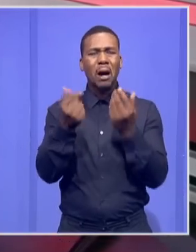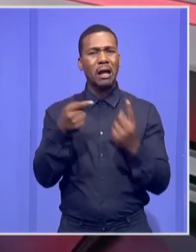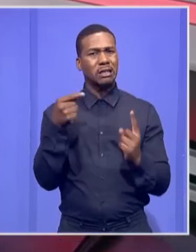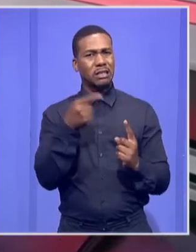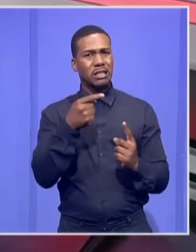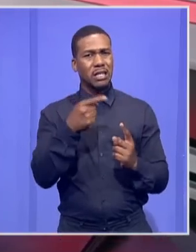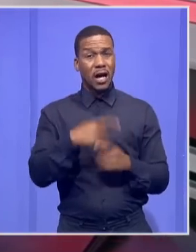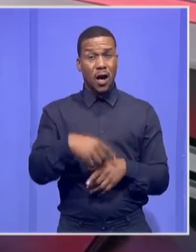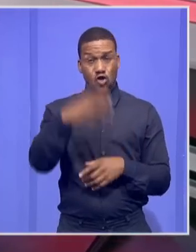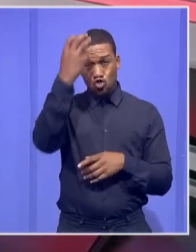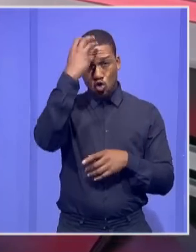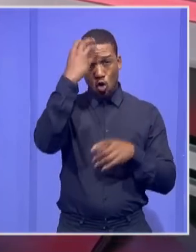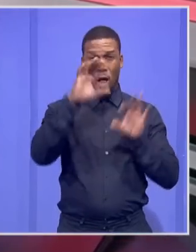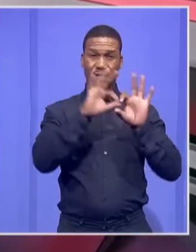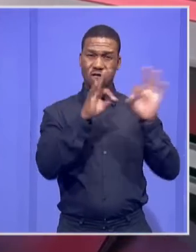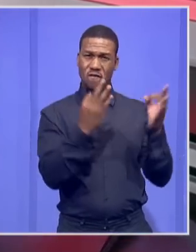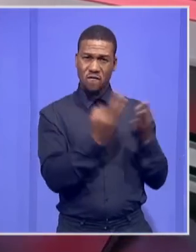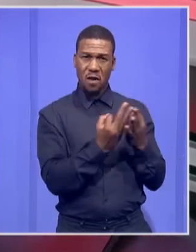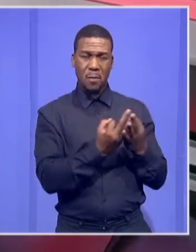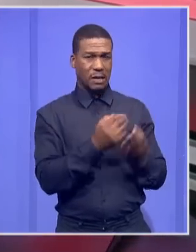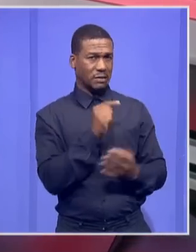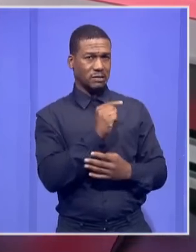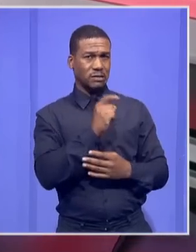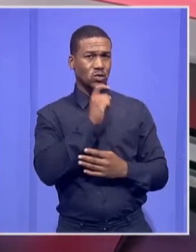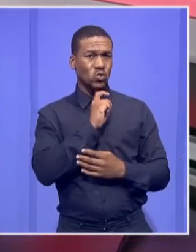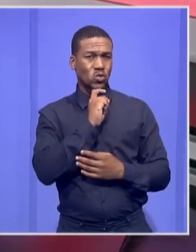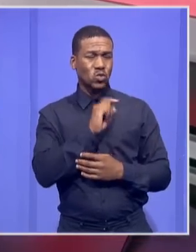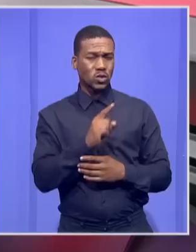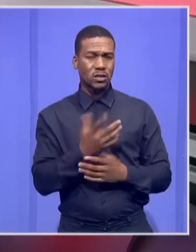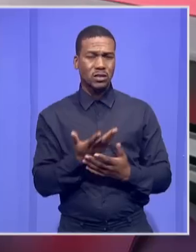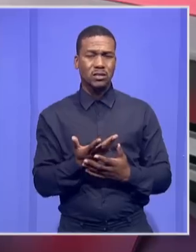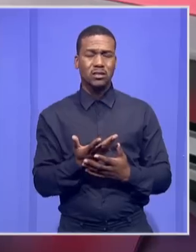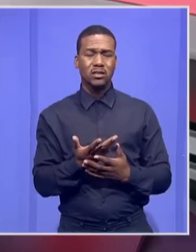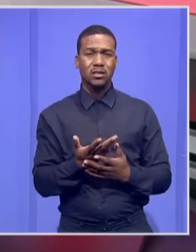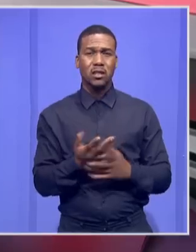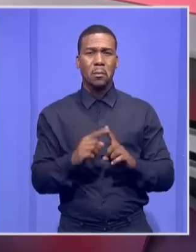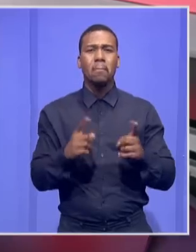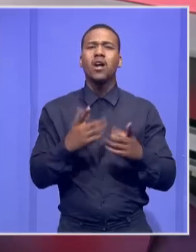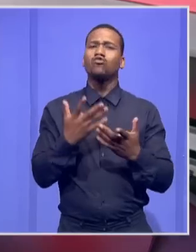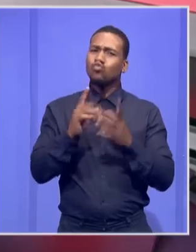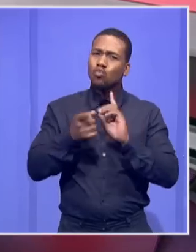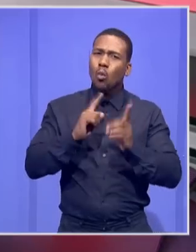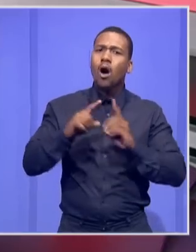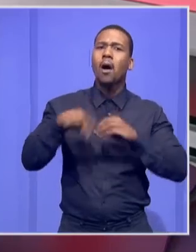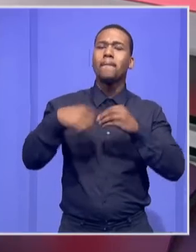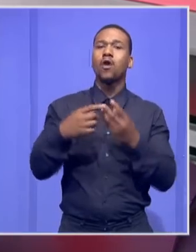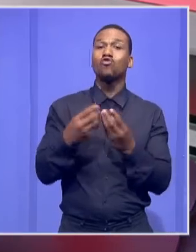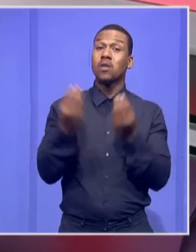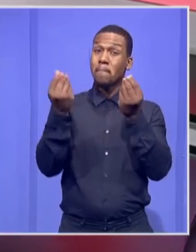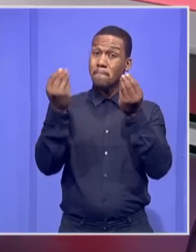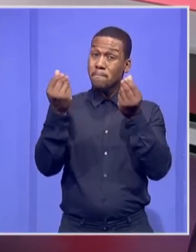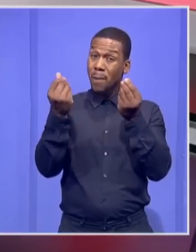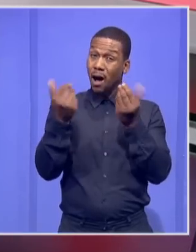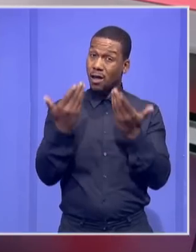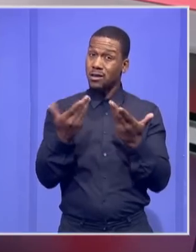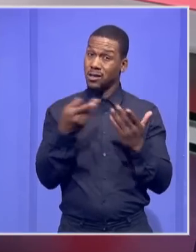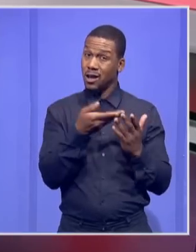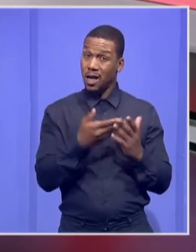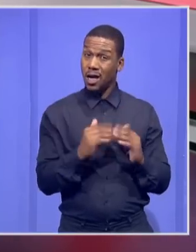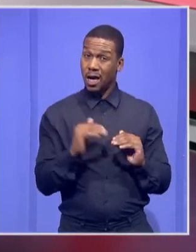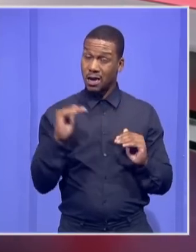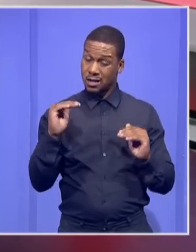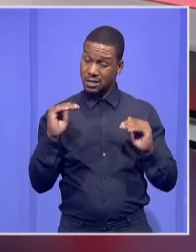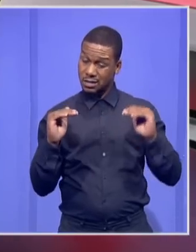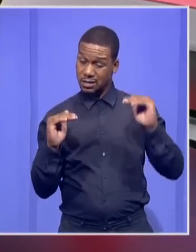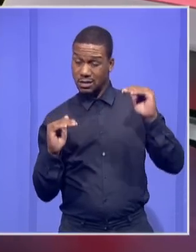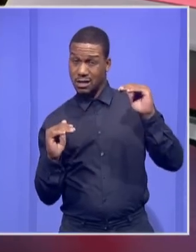monarchy is the real tourist attraction, but you talk about the actual monetary figures. Does it way up when